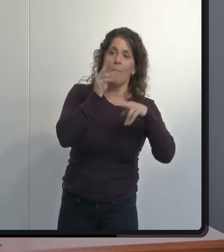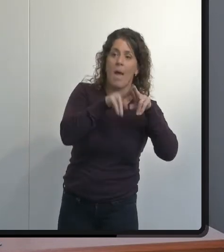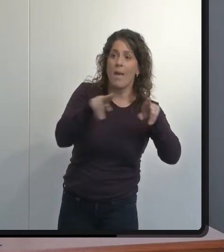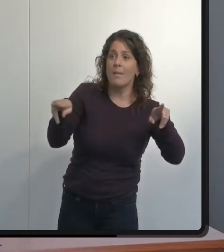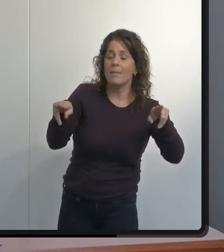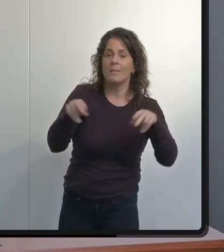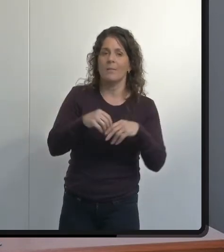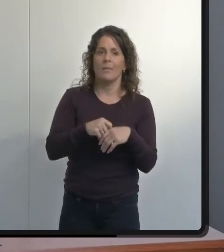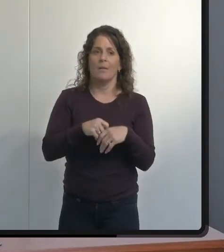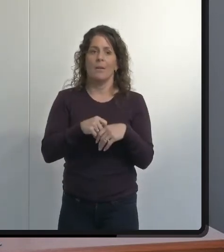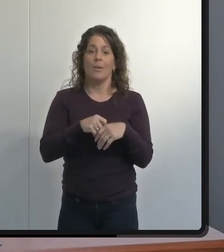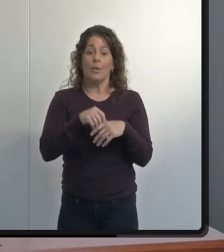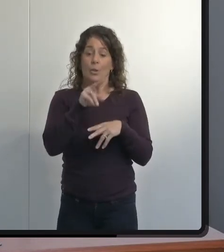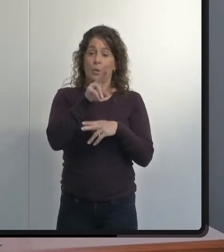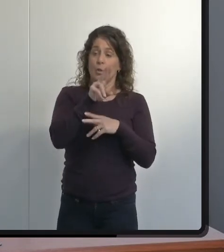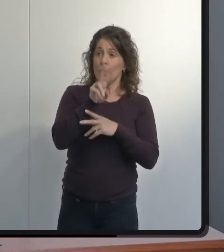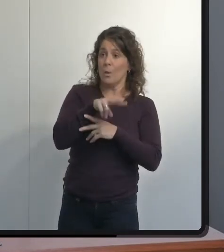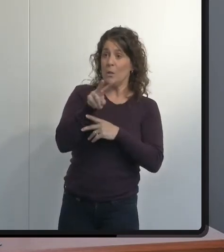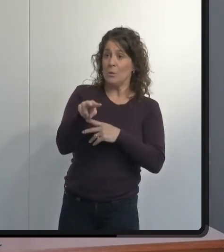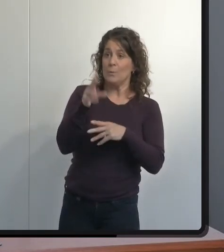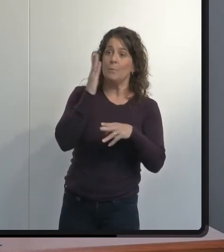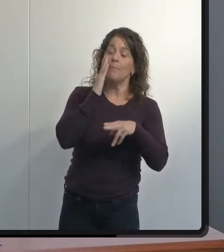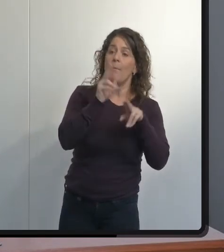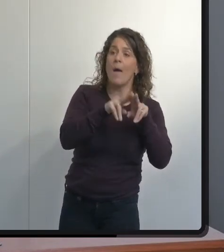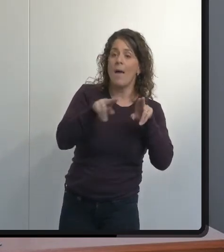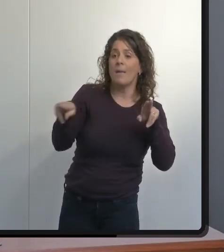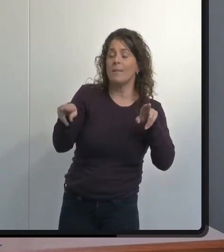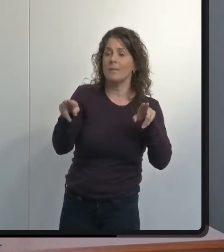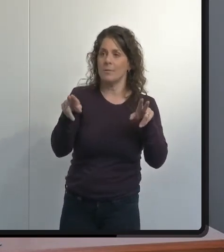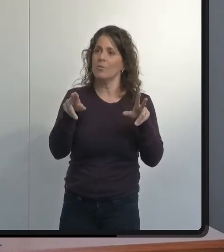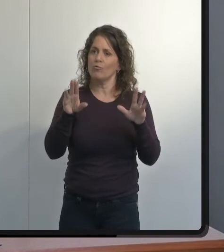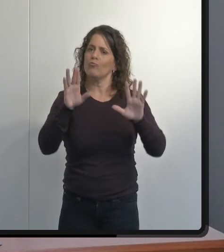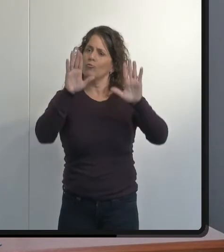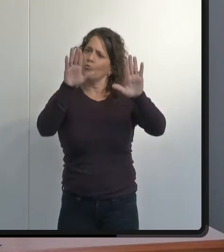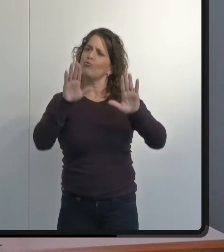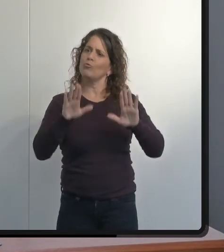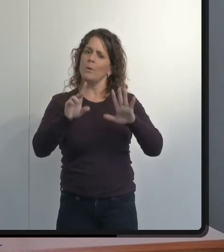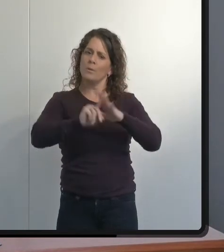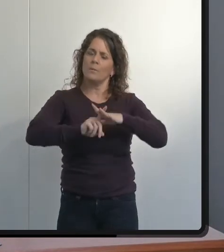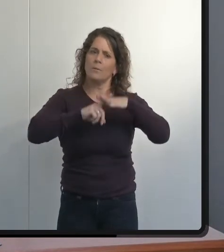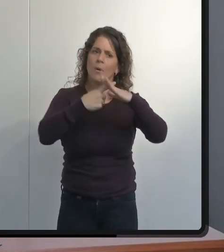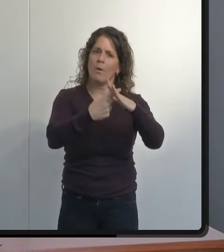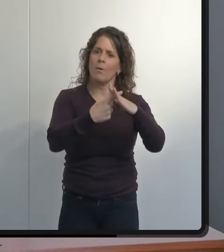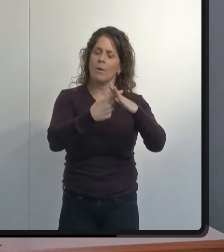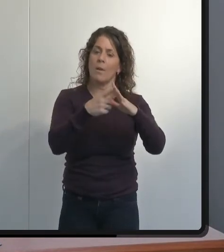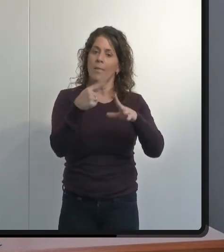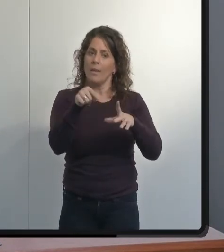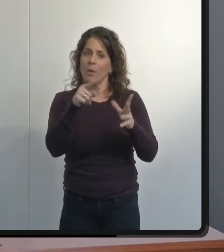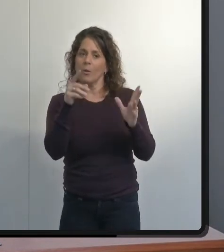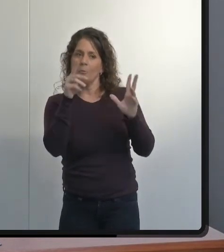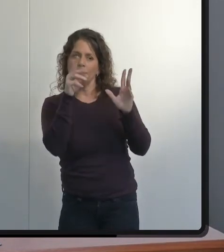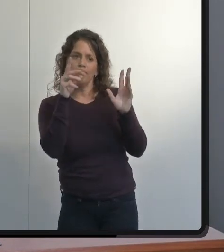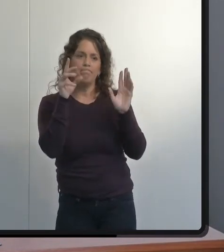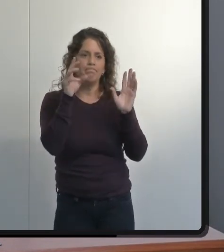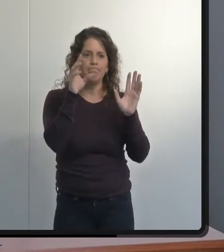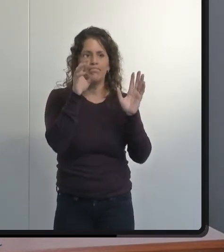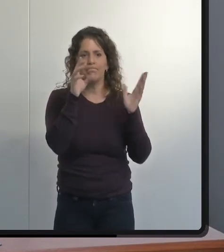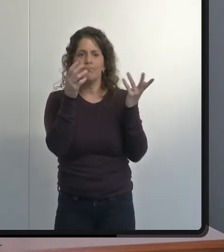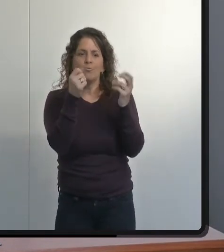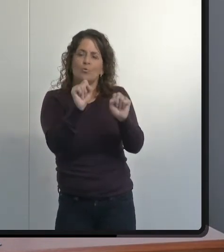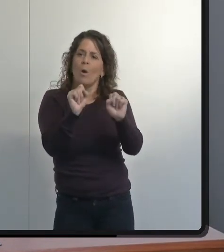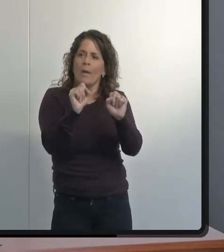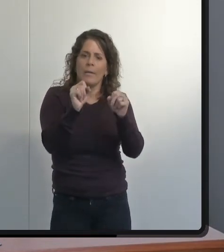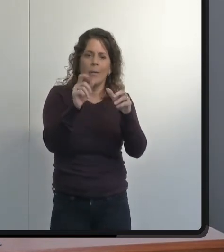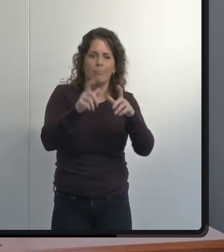great start, and they are very willing and able, and are working with their partners to look to expand that. It's just a matter of scale and